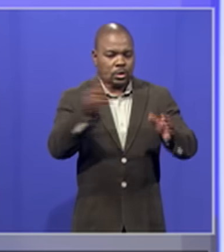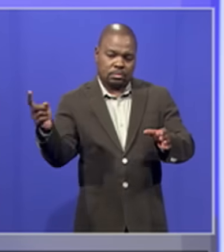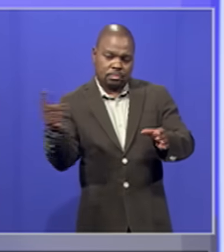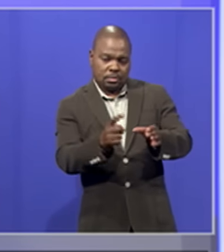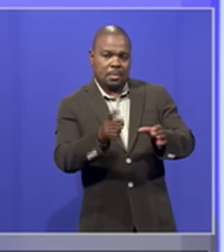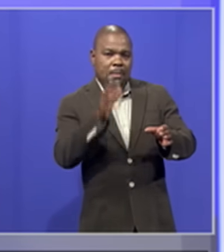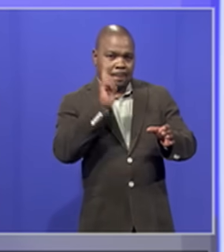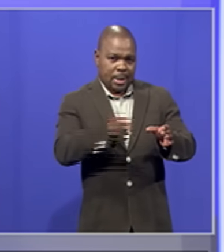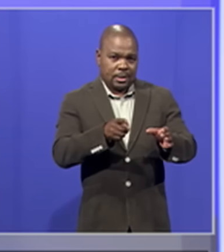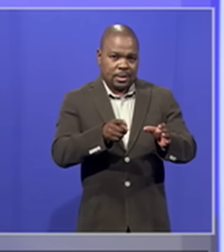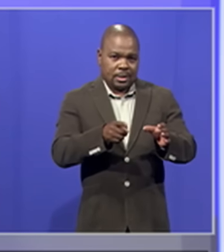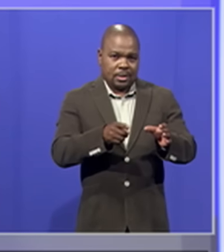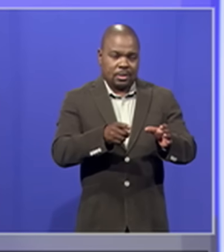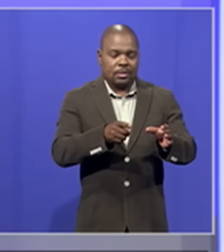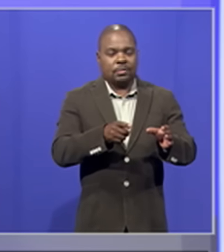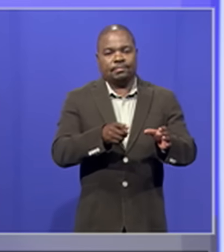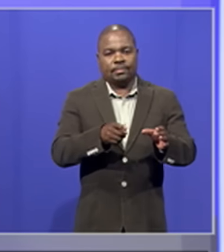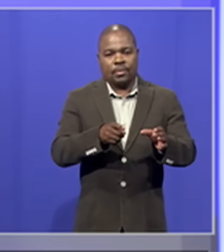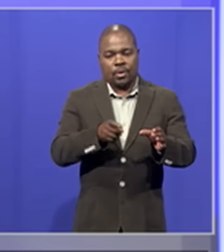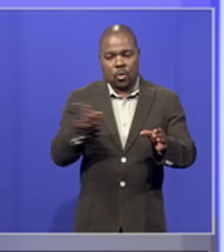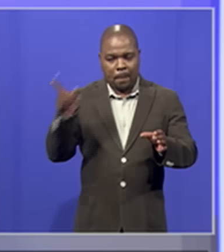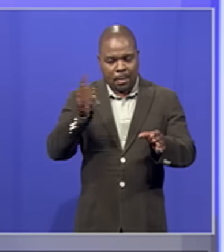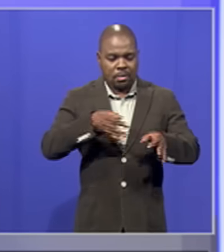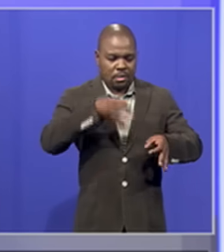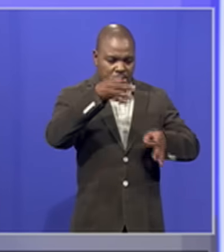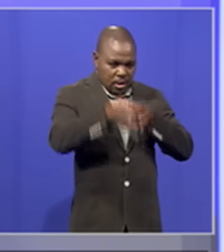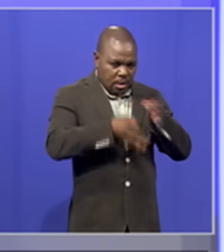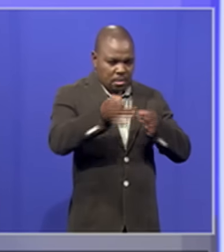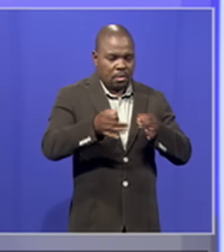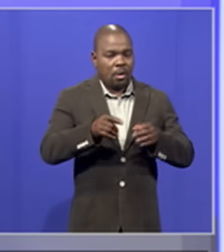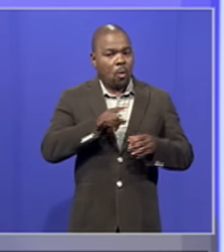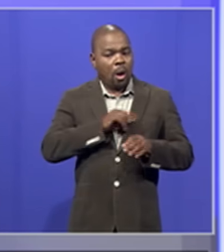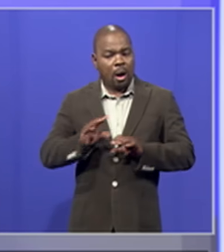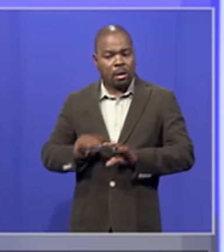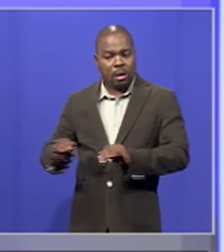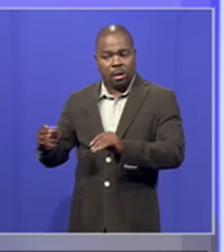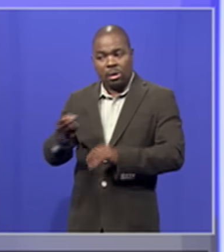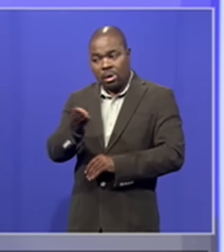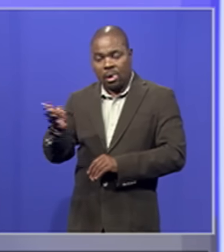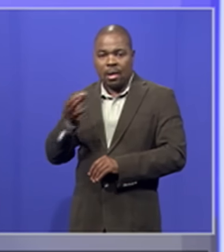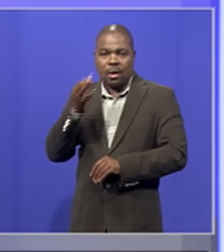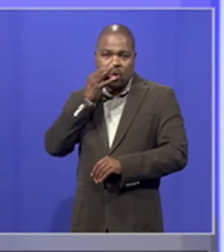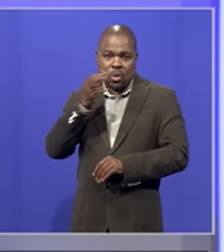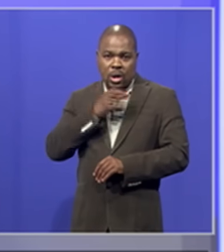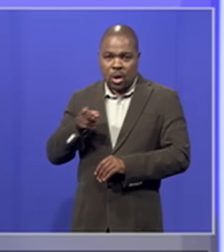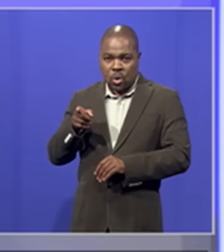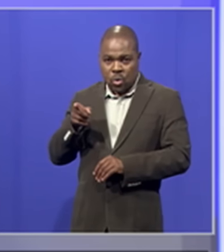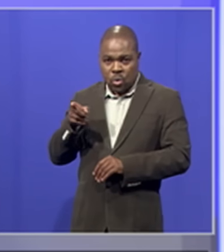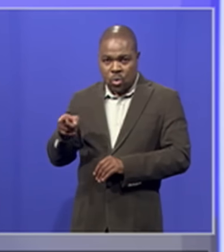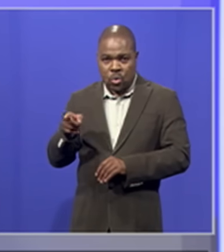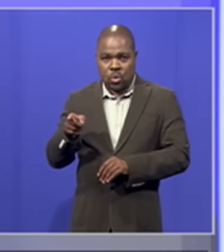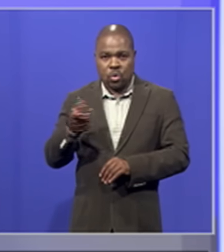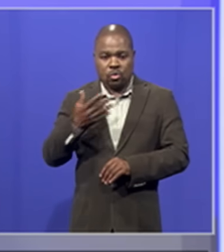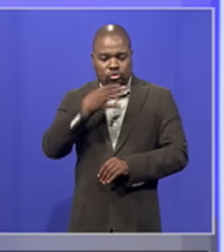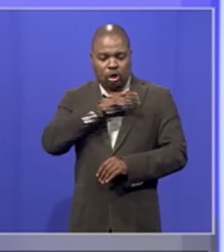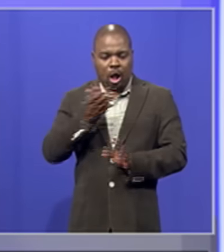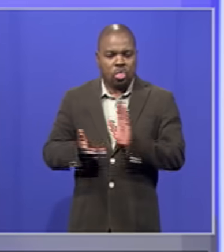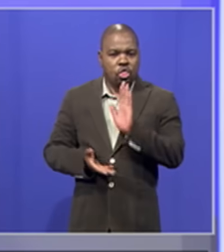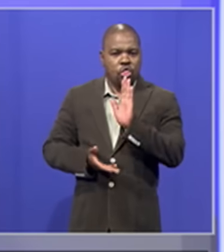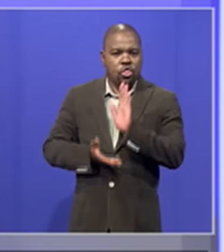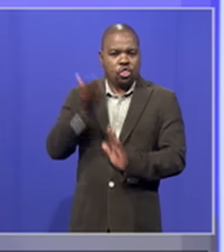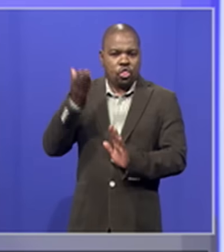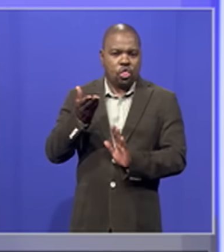khomišene ya mokgatlo go iphetolela go mabarebare a go nameletša megolo ka tsela